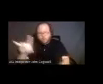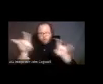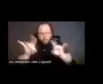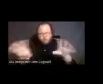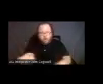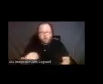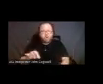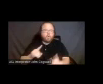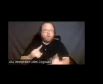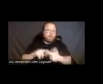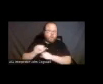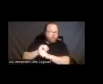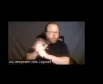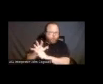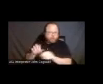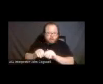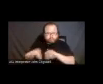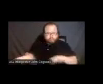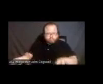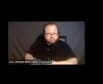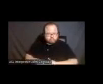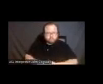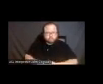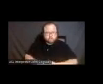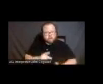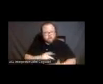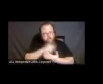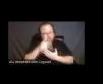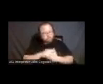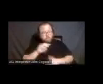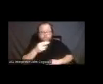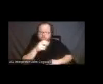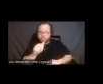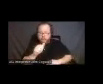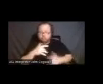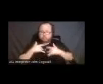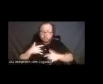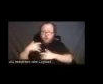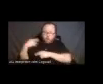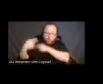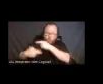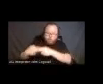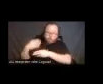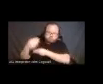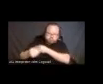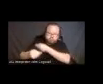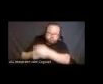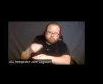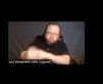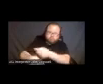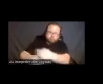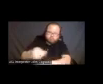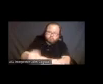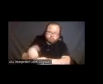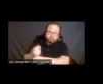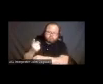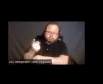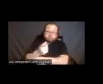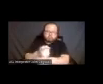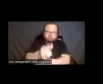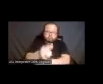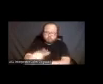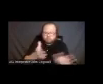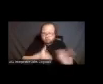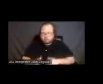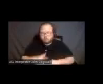The programs in the MISA plan are primarily rolled over from year to year into the next plan in order to